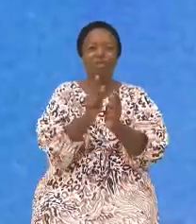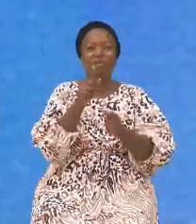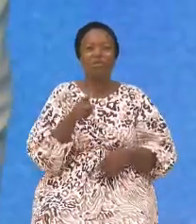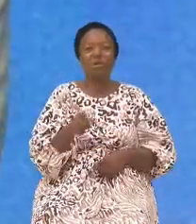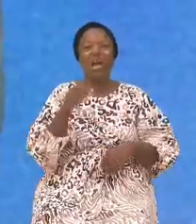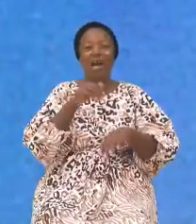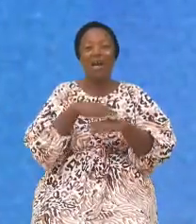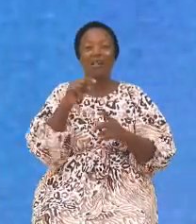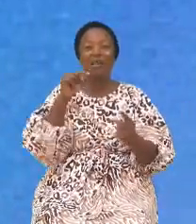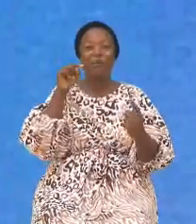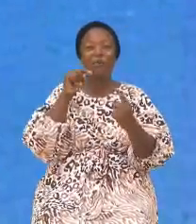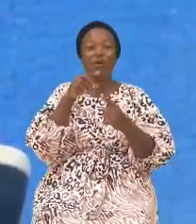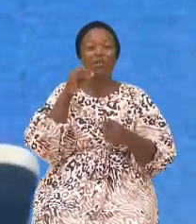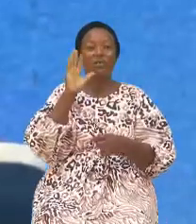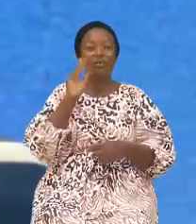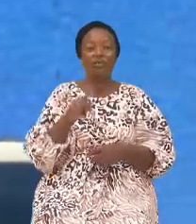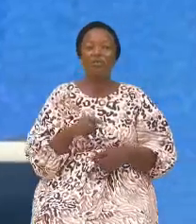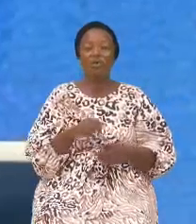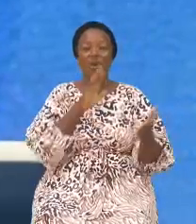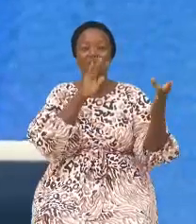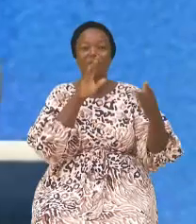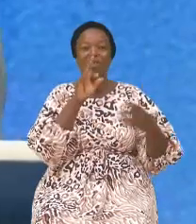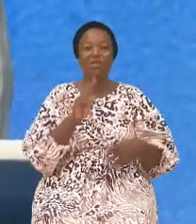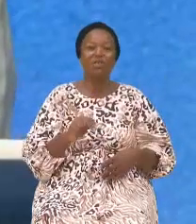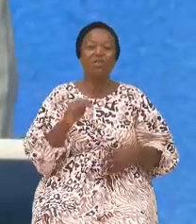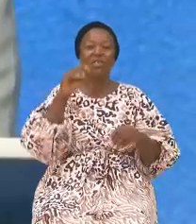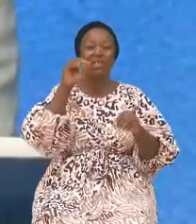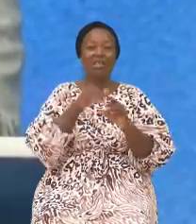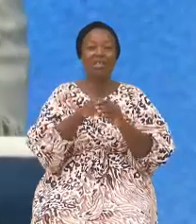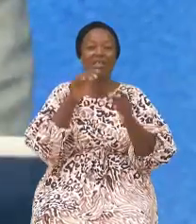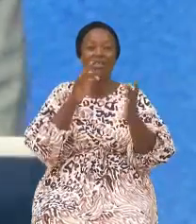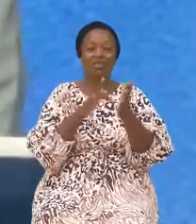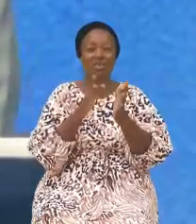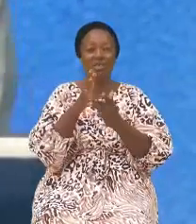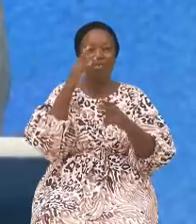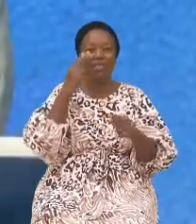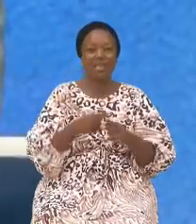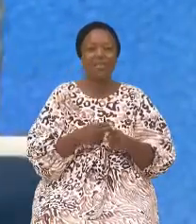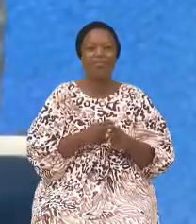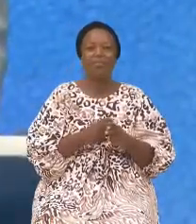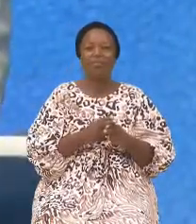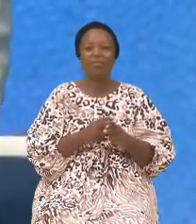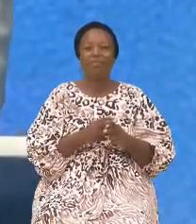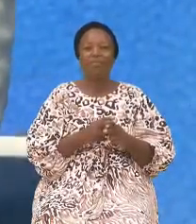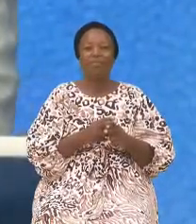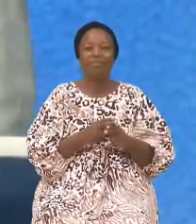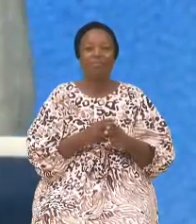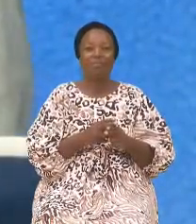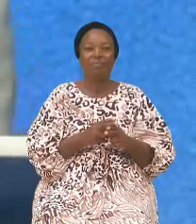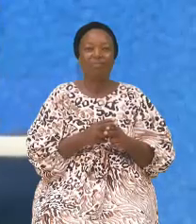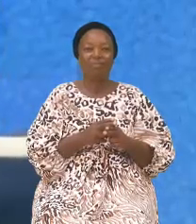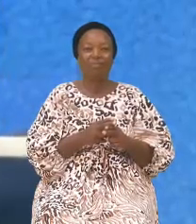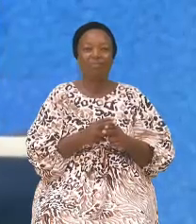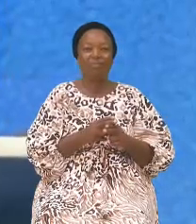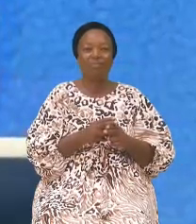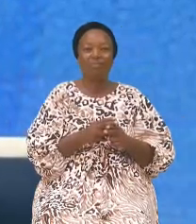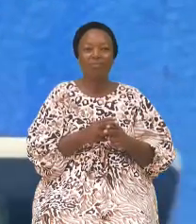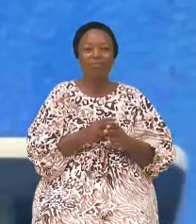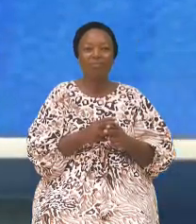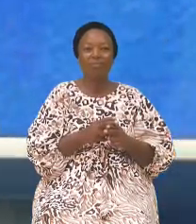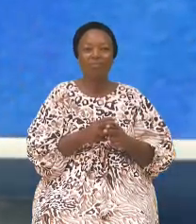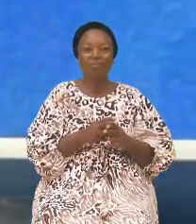today the Lord will meet you at the point of your expectation in